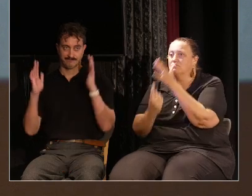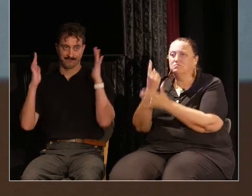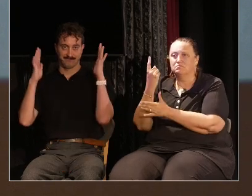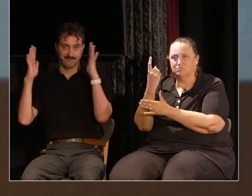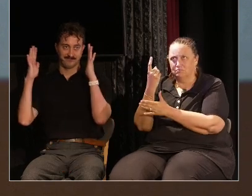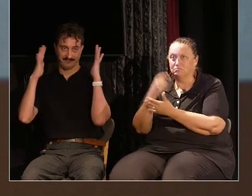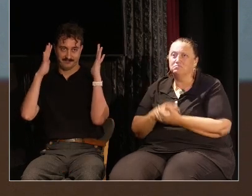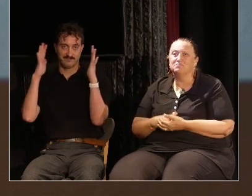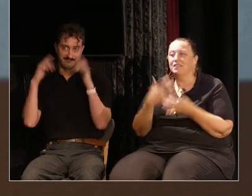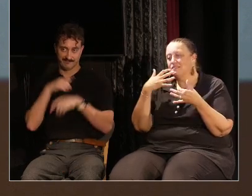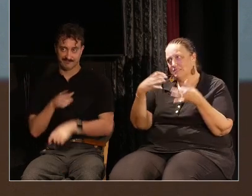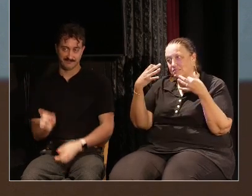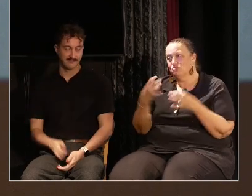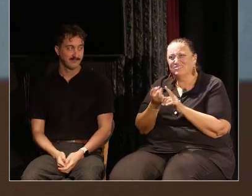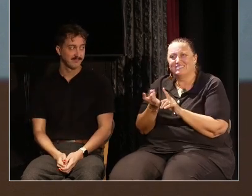itself, and